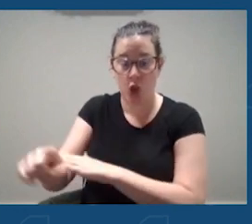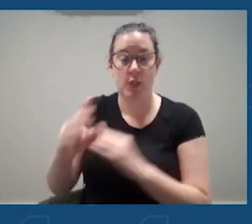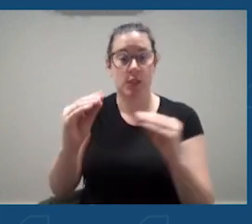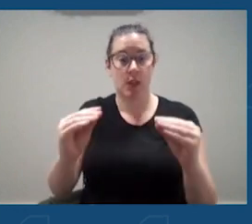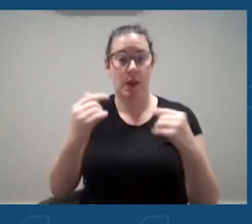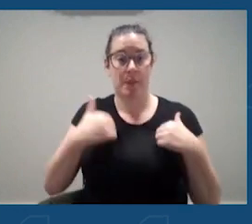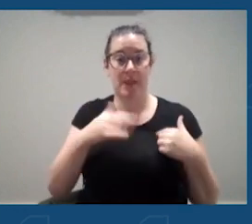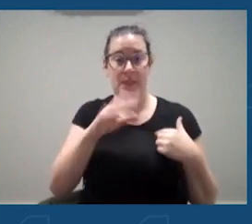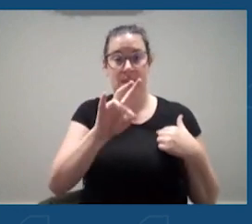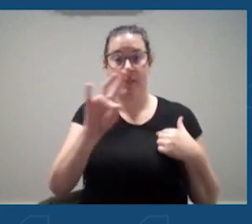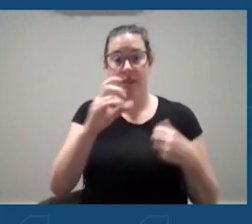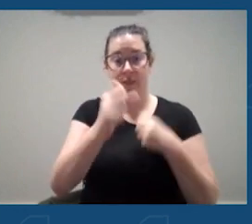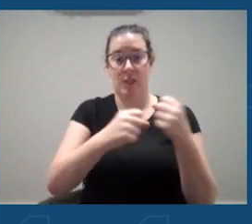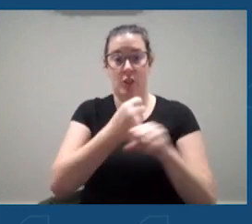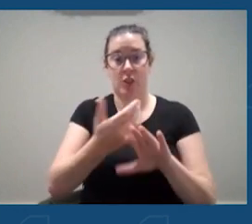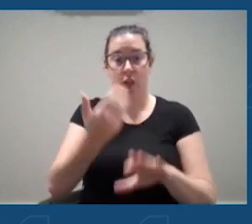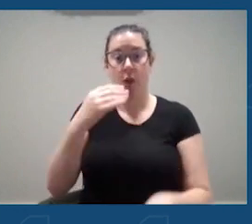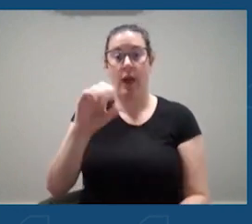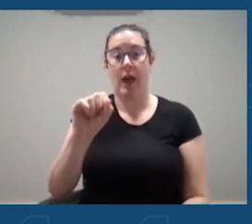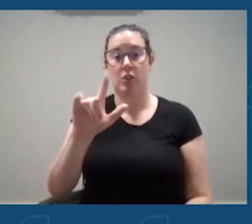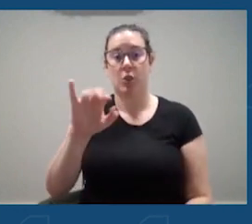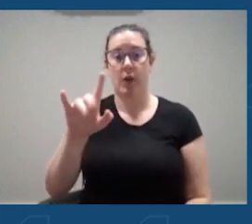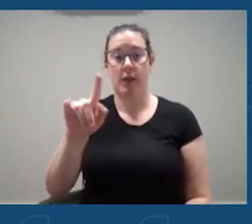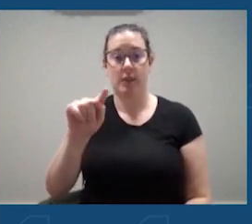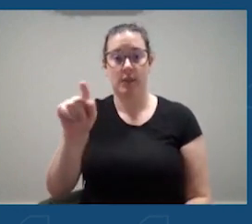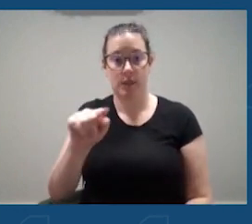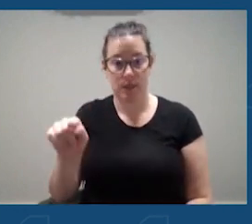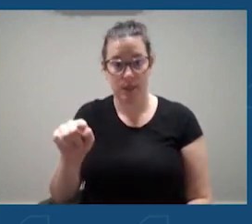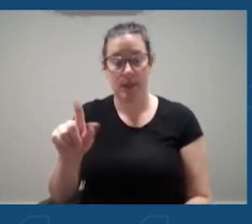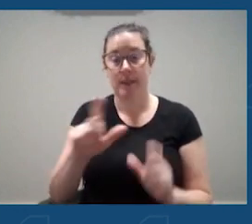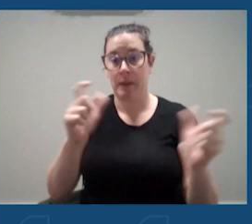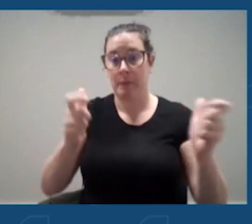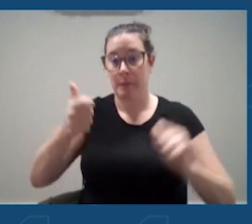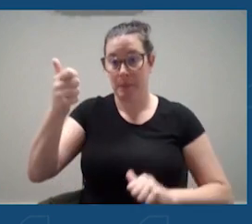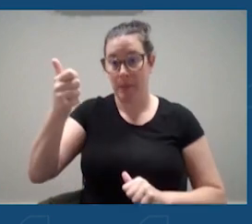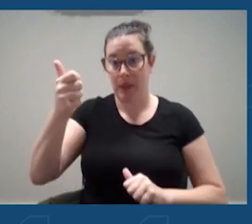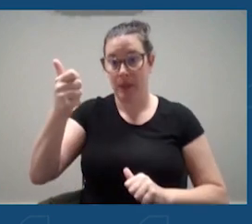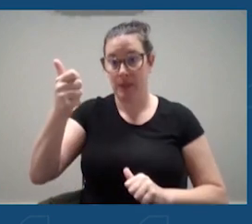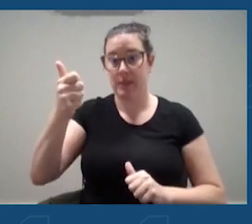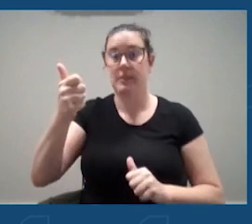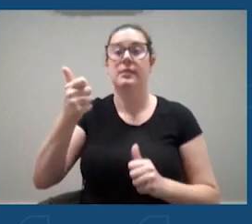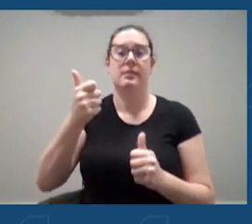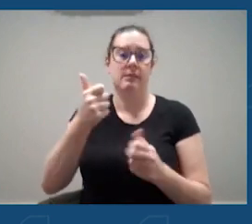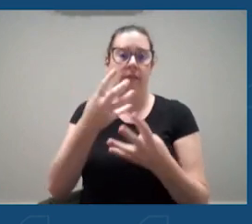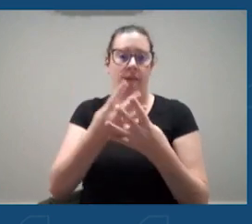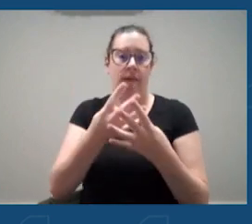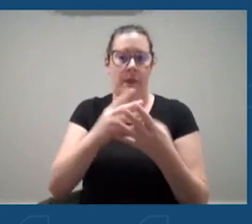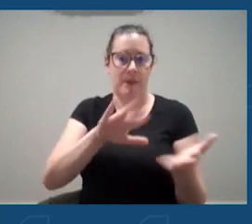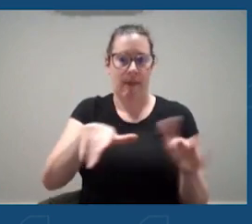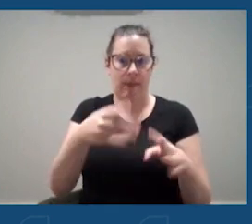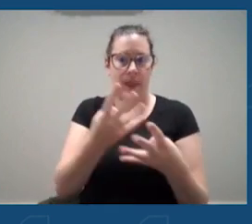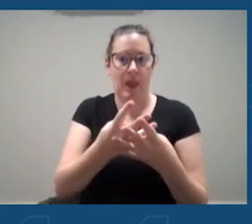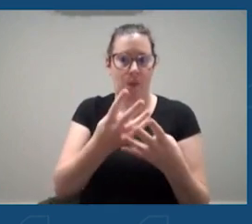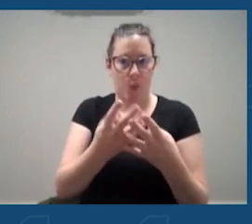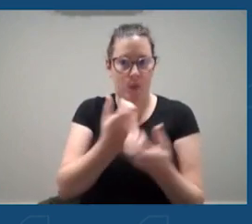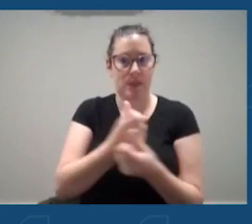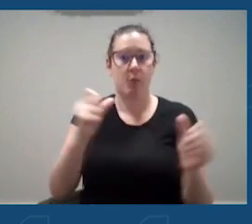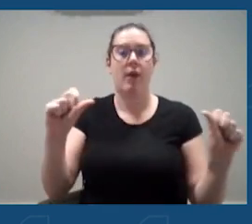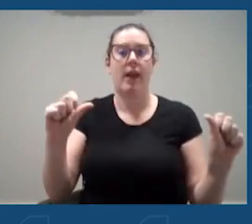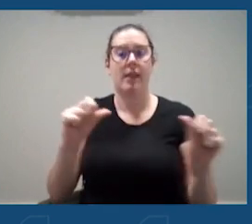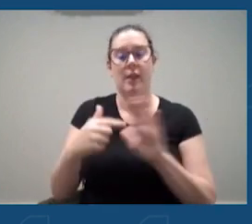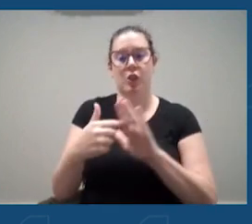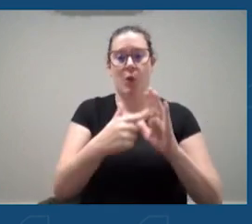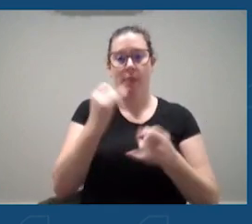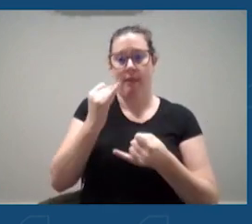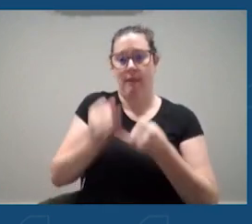ago, Auschwitz-Birkenau, the largest Nazi death camp, was liberated, signifying the end of the Holocaust.